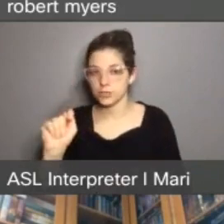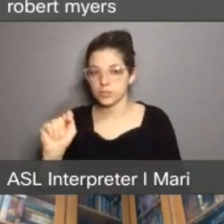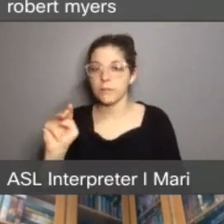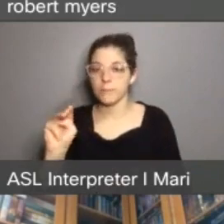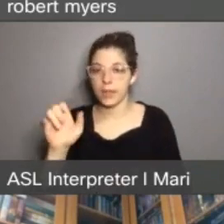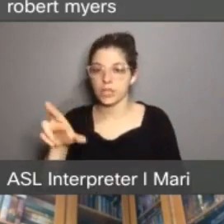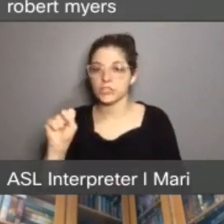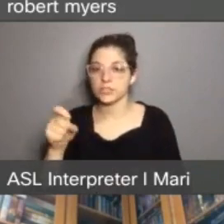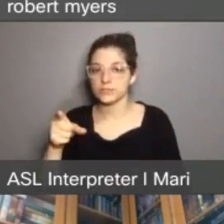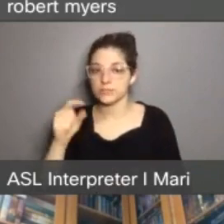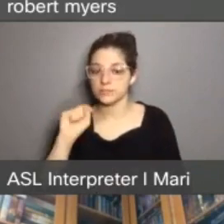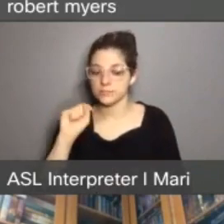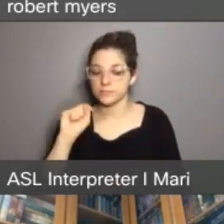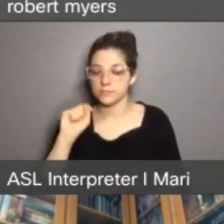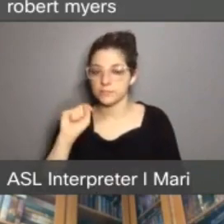Robert Myers.